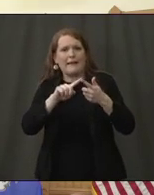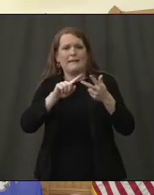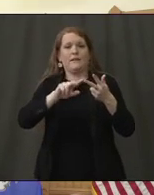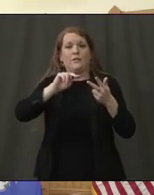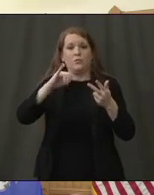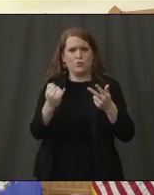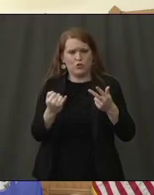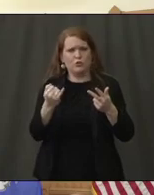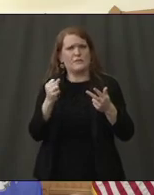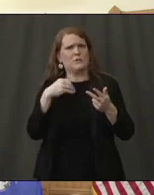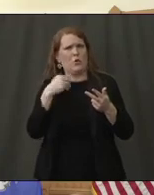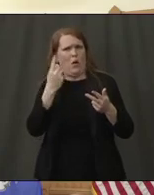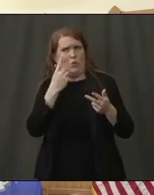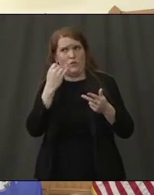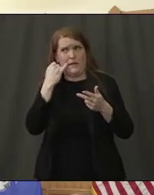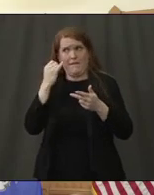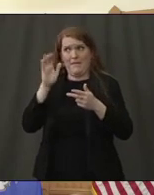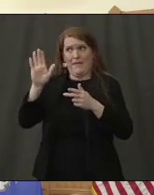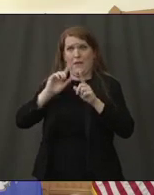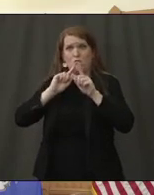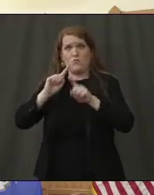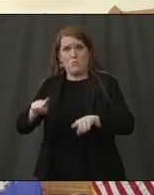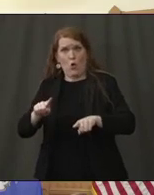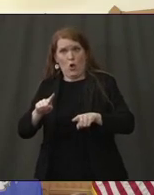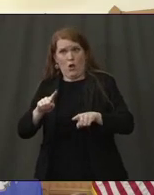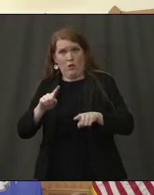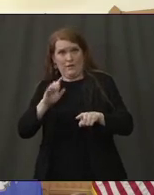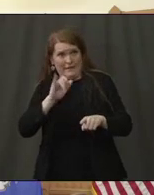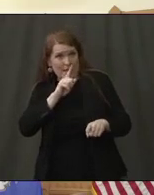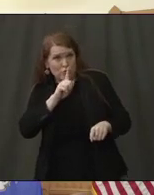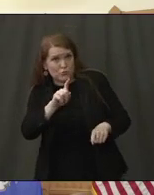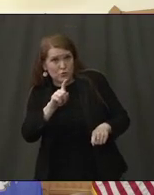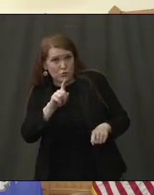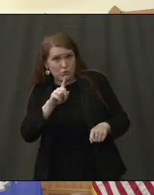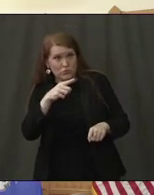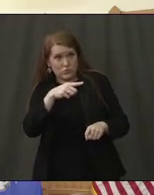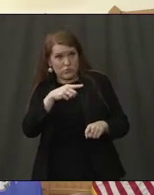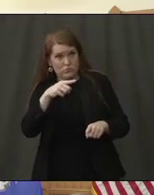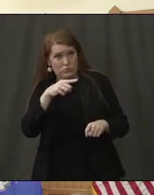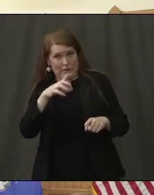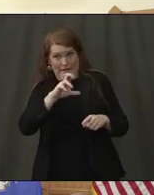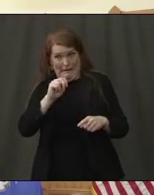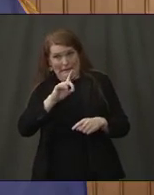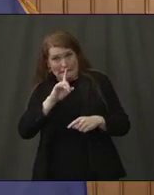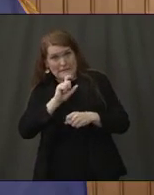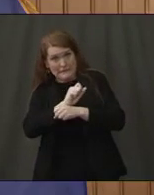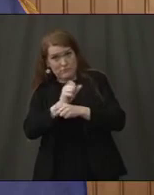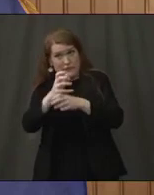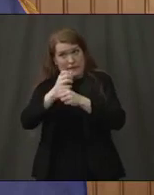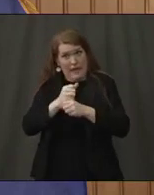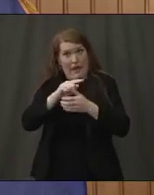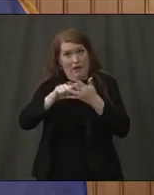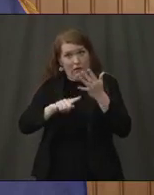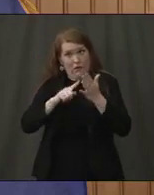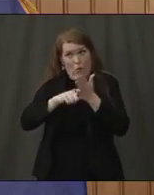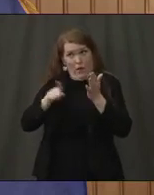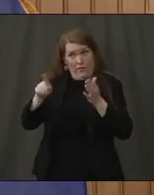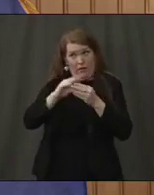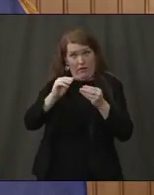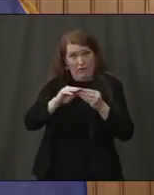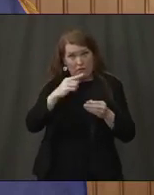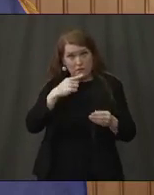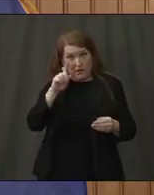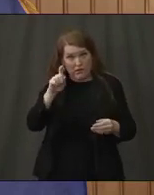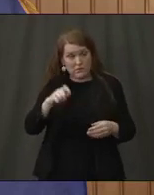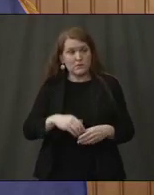you, is it true, and do you think you had some sort of an impact? Well, I'm really happy that they're talking